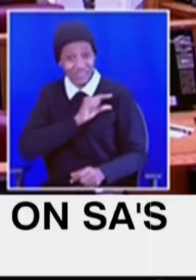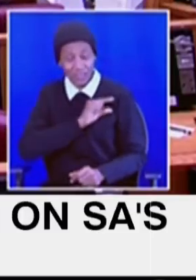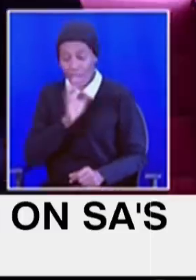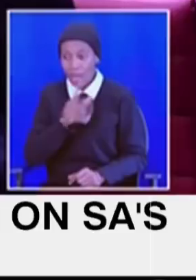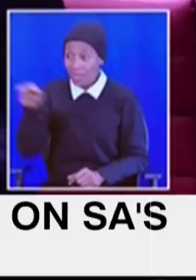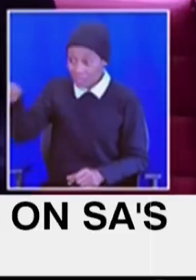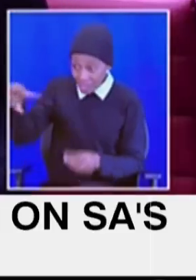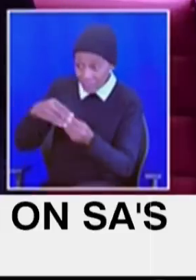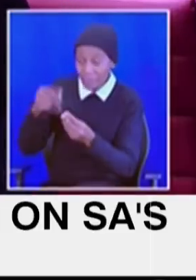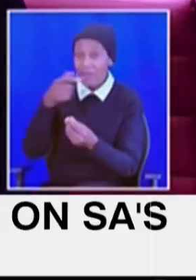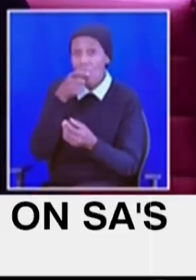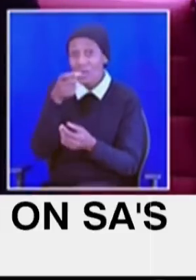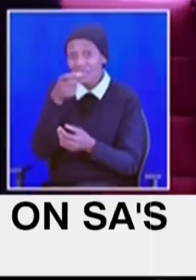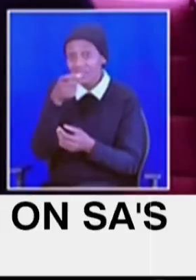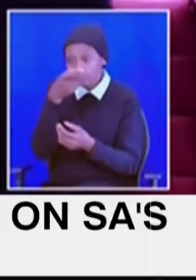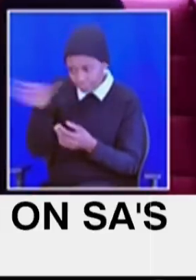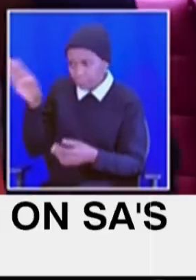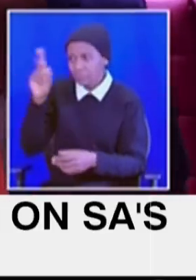statement.